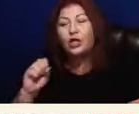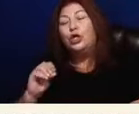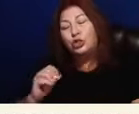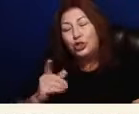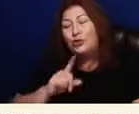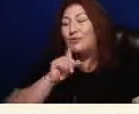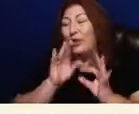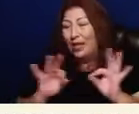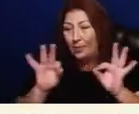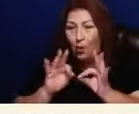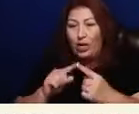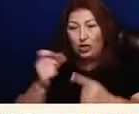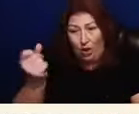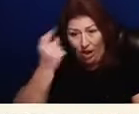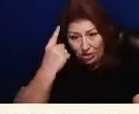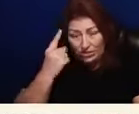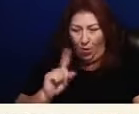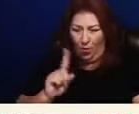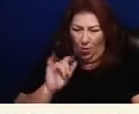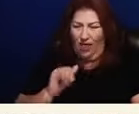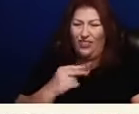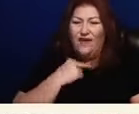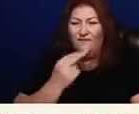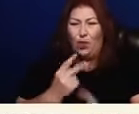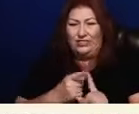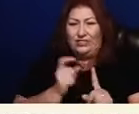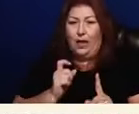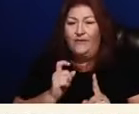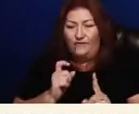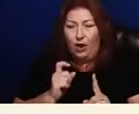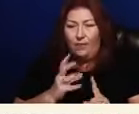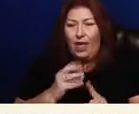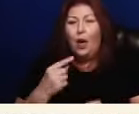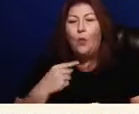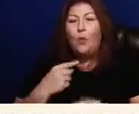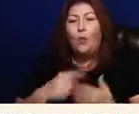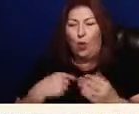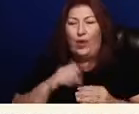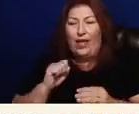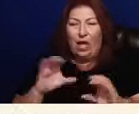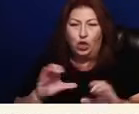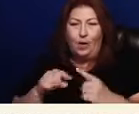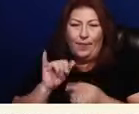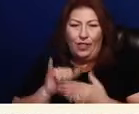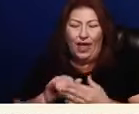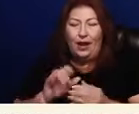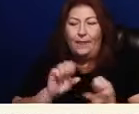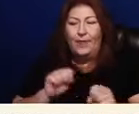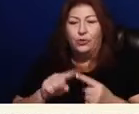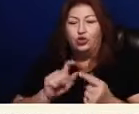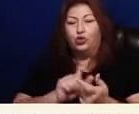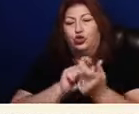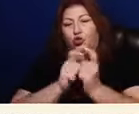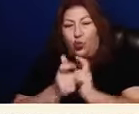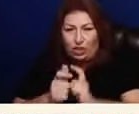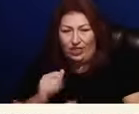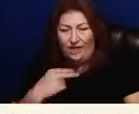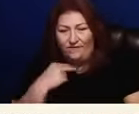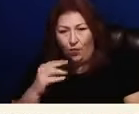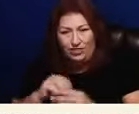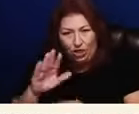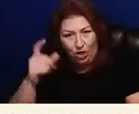important to understand where the voice is coming from and what we can do about it and be able to switch that voice in our inner heads, right? Do I